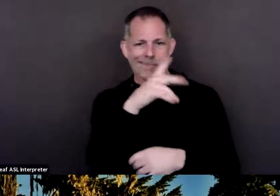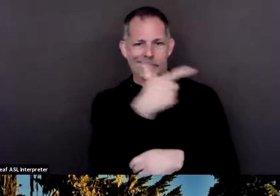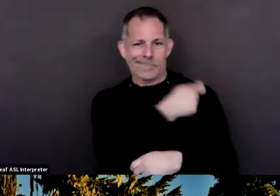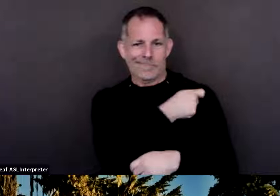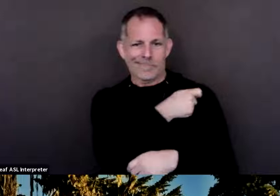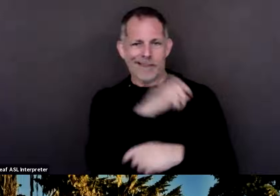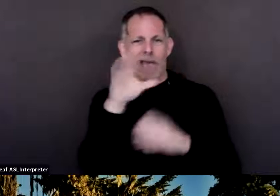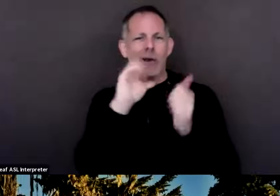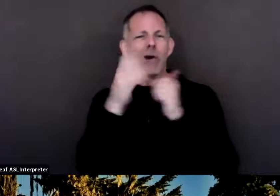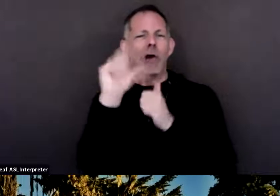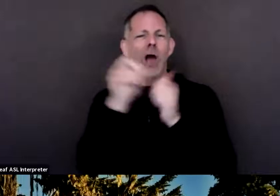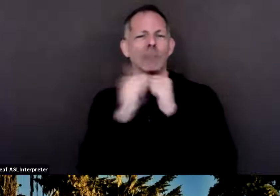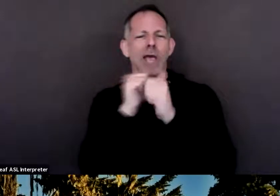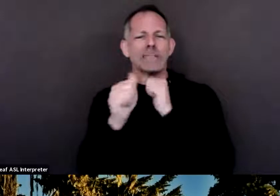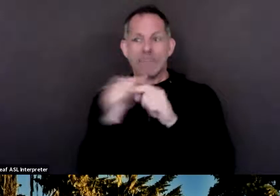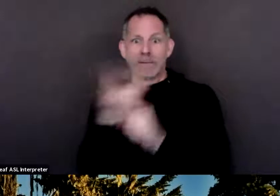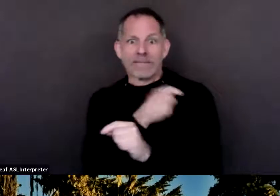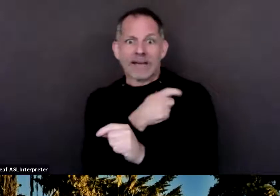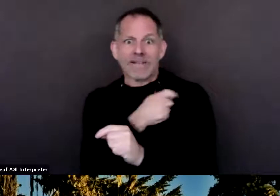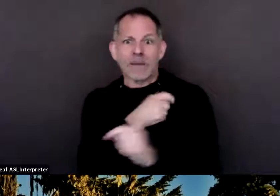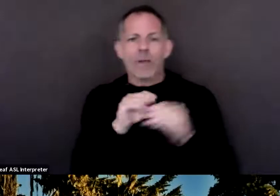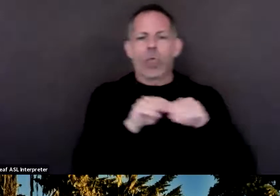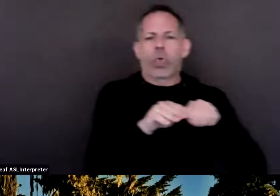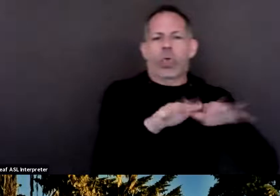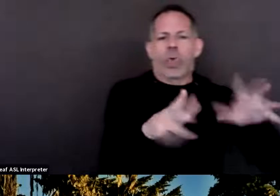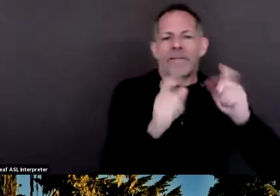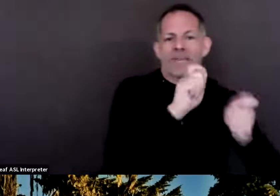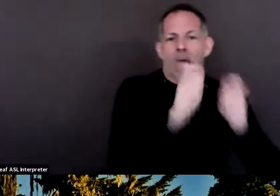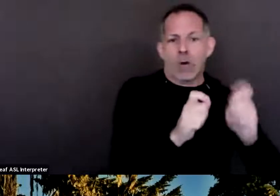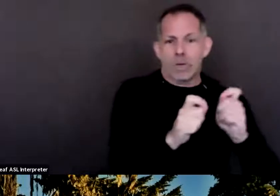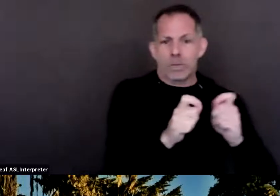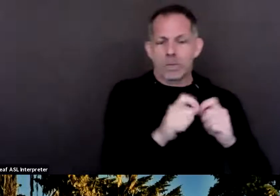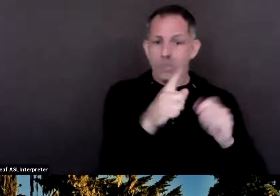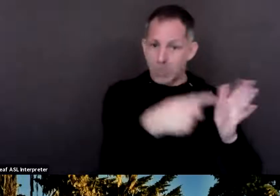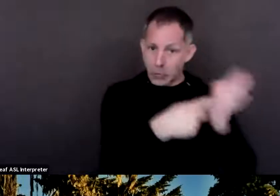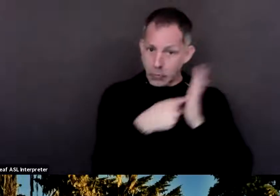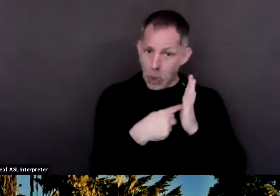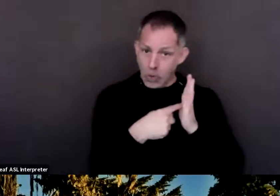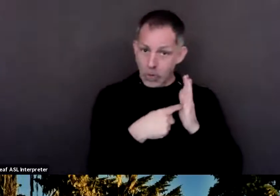surge. Based on the data you showed us, is the spread winning the race right now?